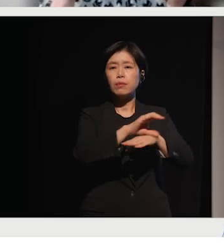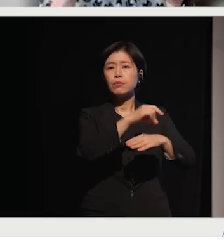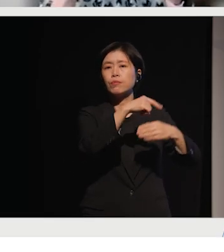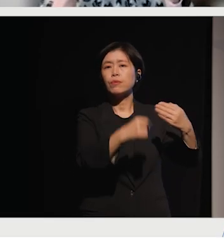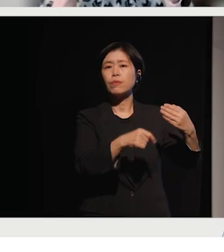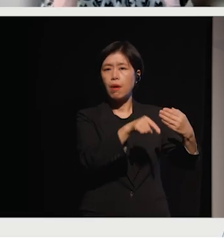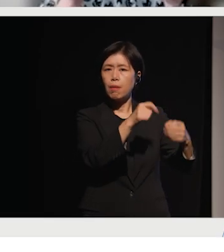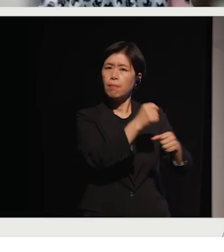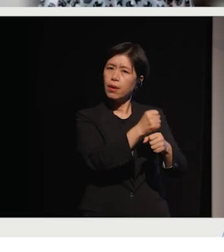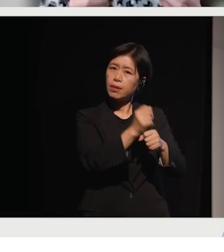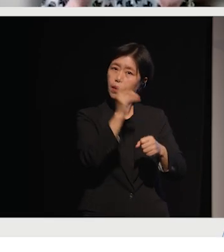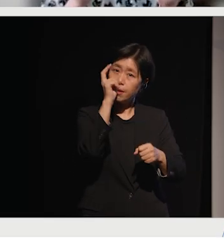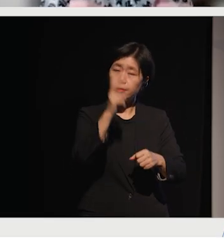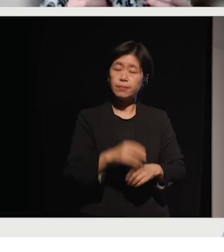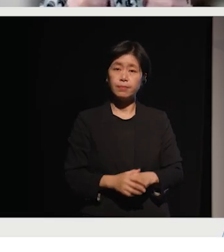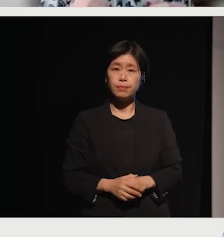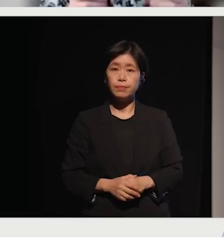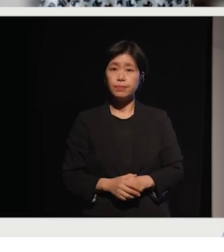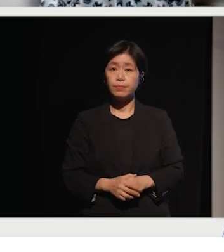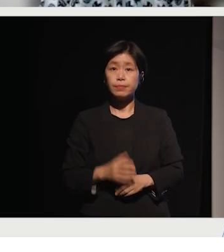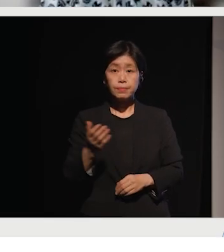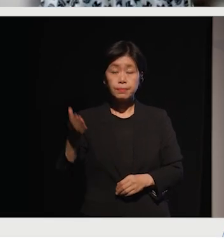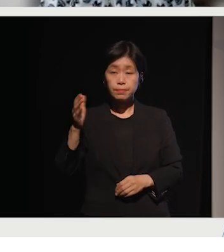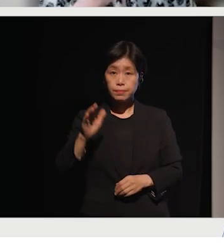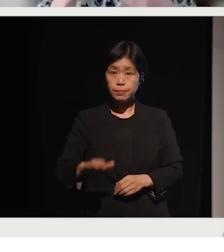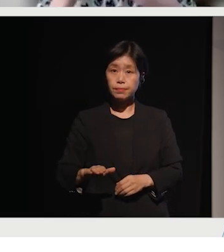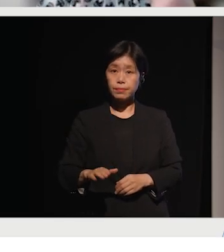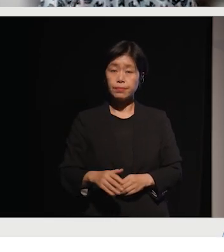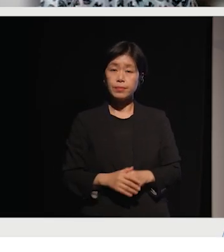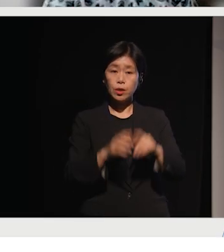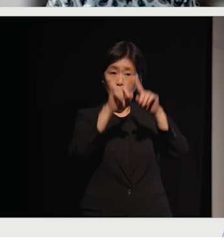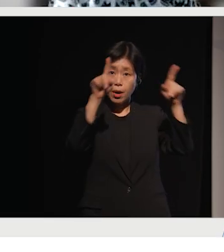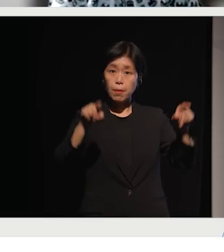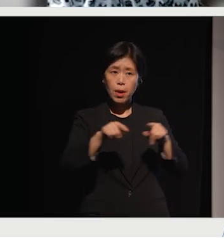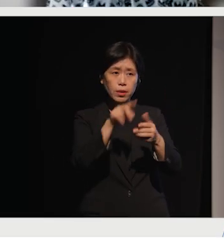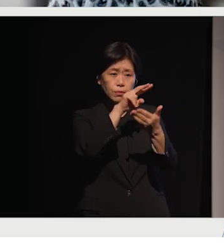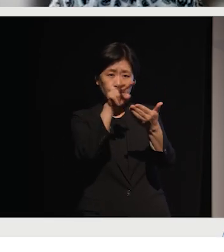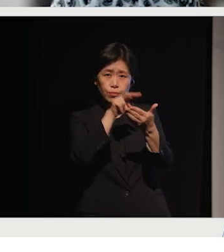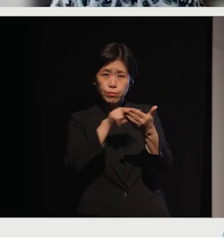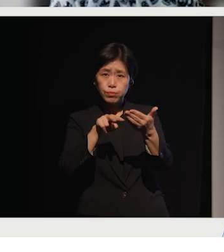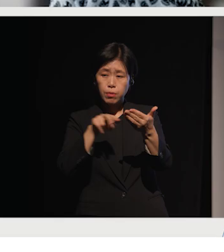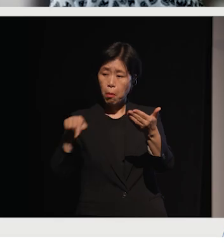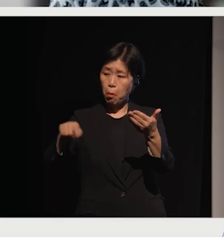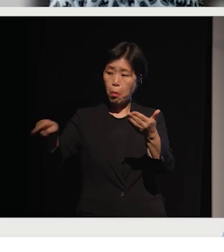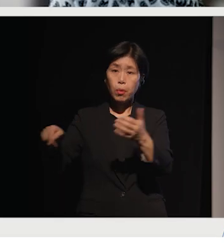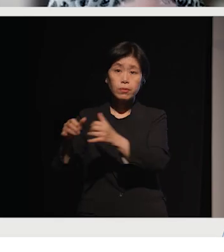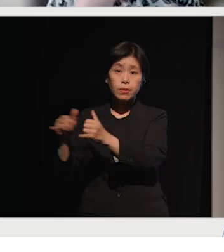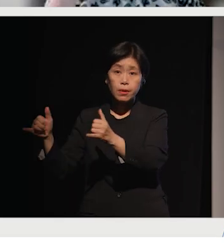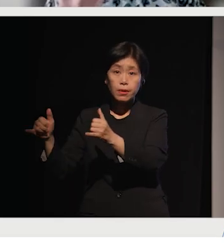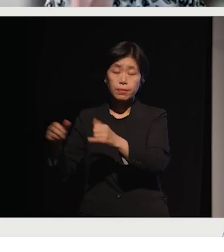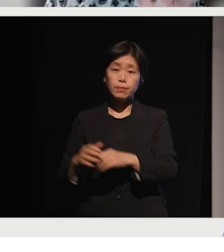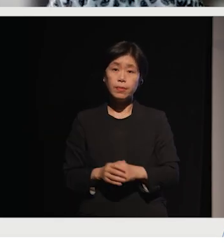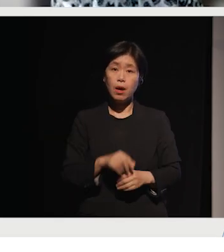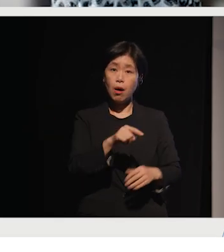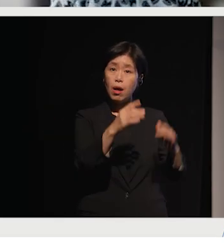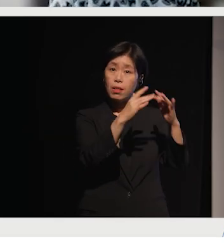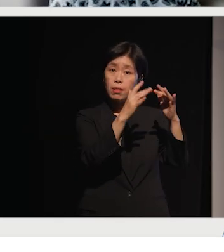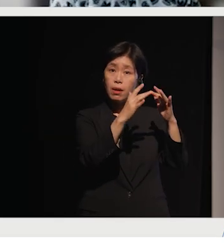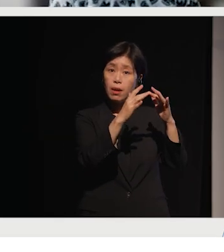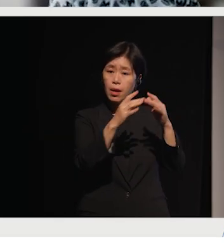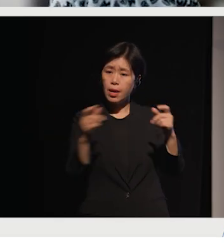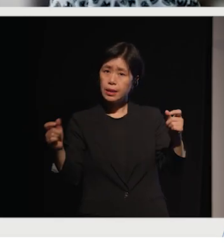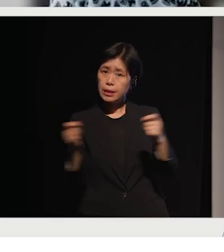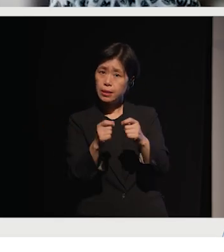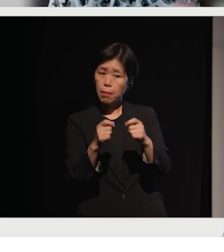someone who is a native screen reader user accessing that website in real time, there are always going